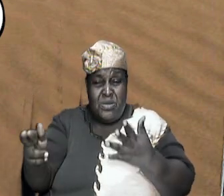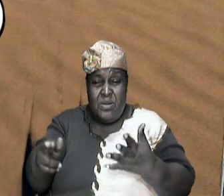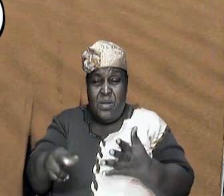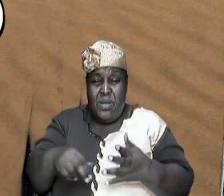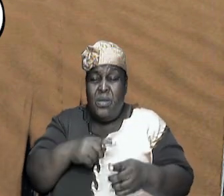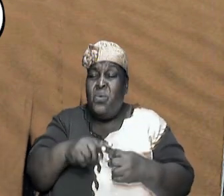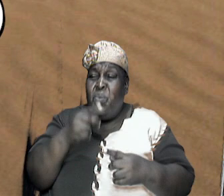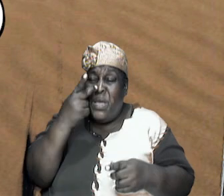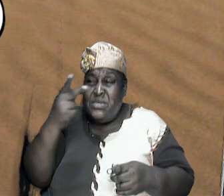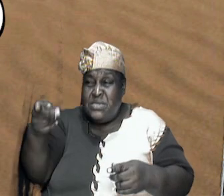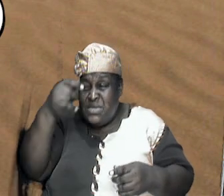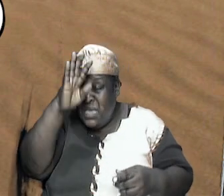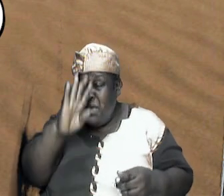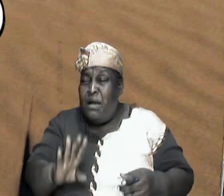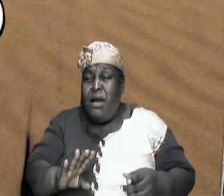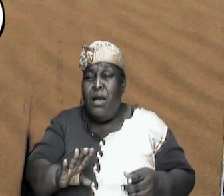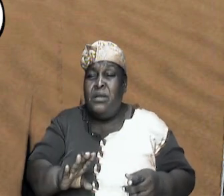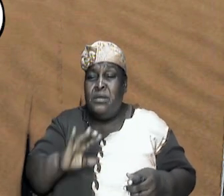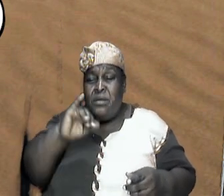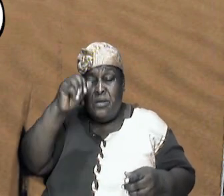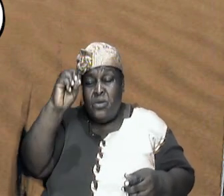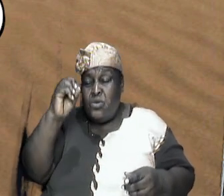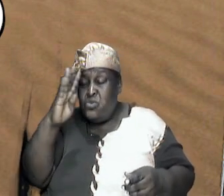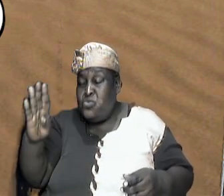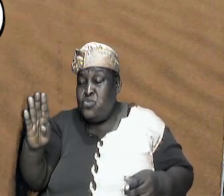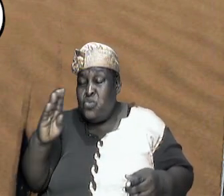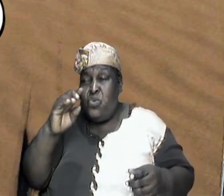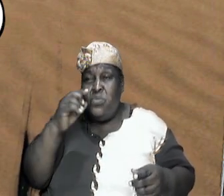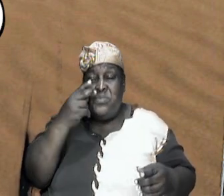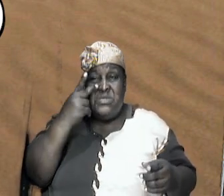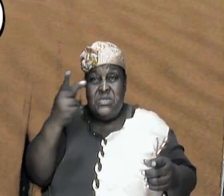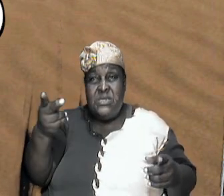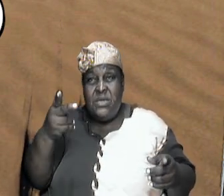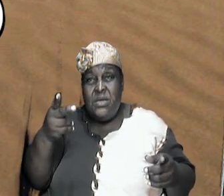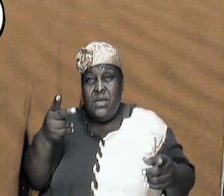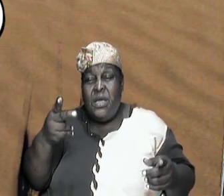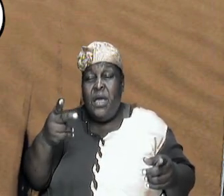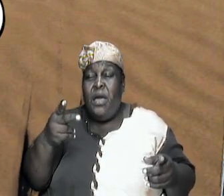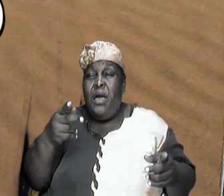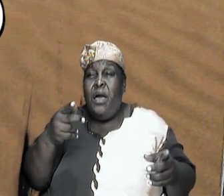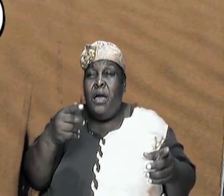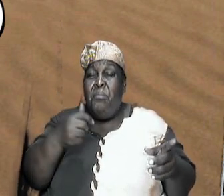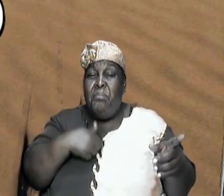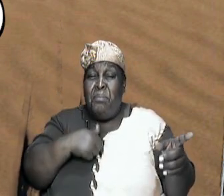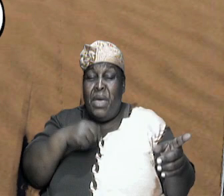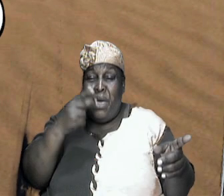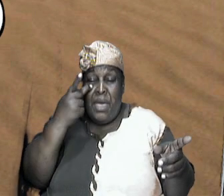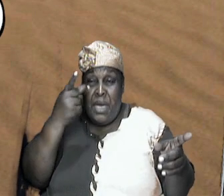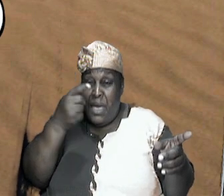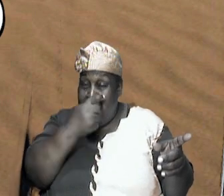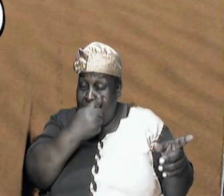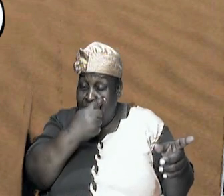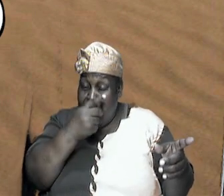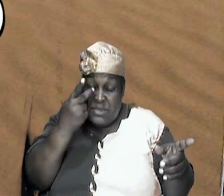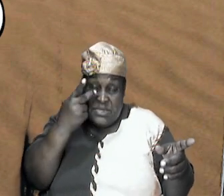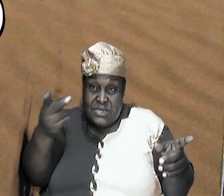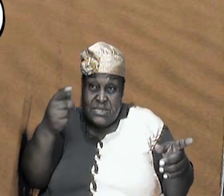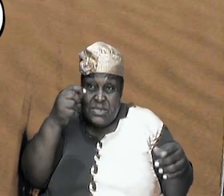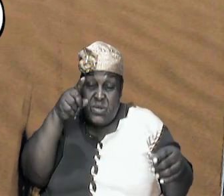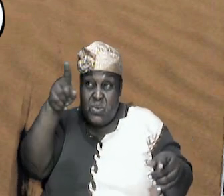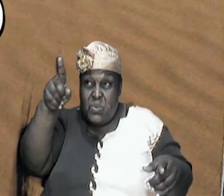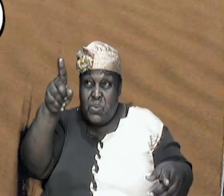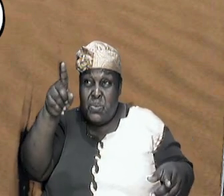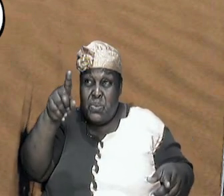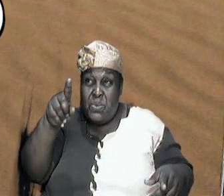see God, the Bible said, Job said, when my eyes have seen thee, I abhor myself,